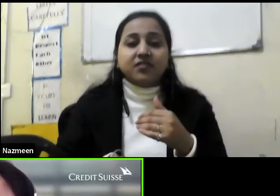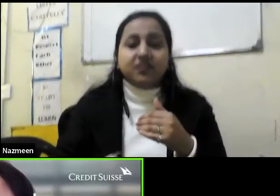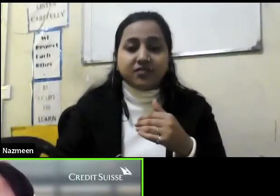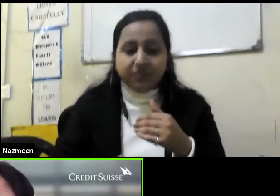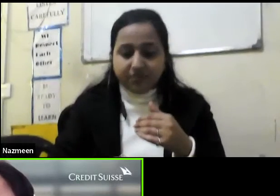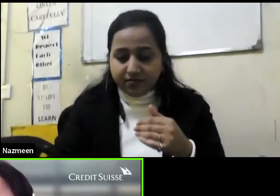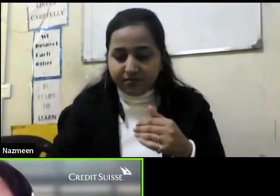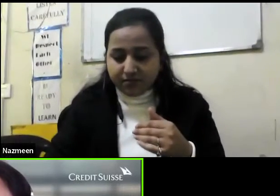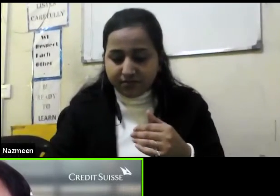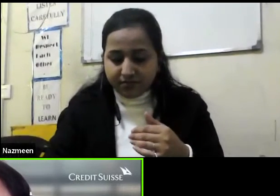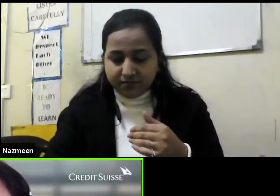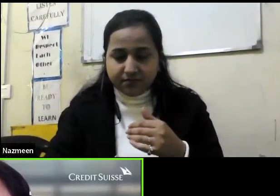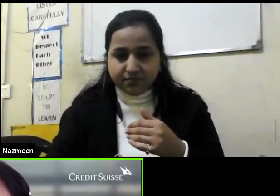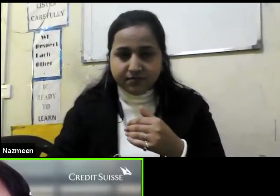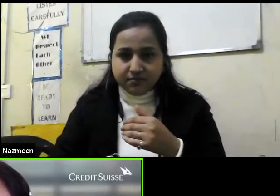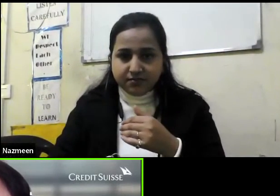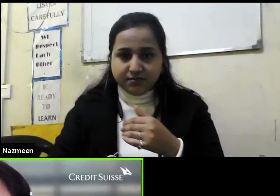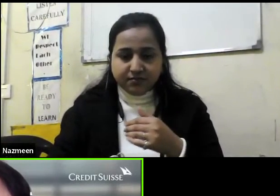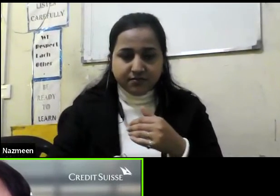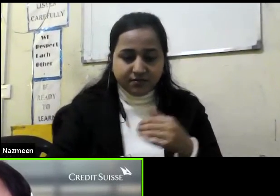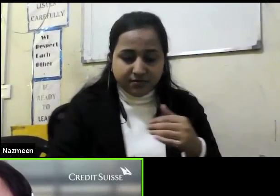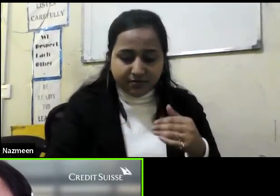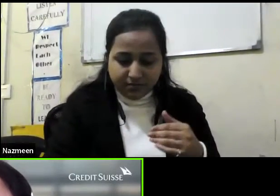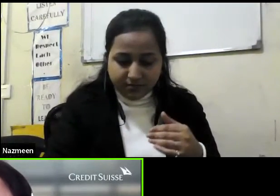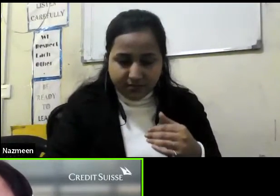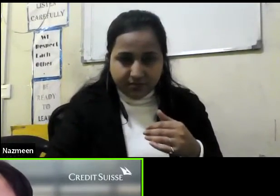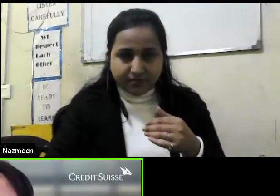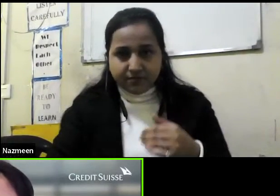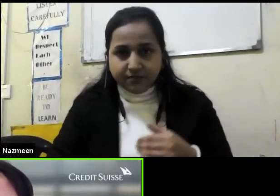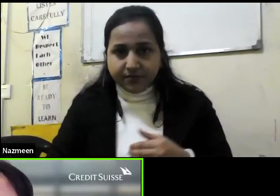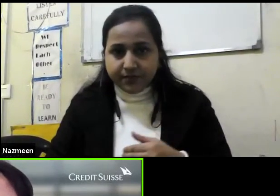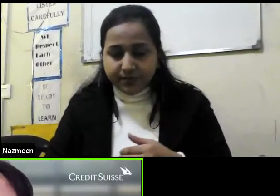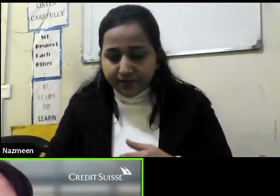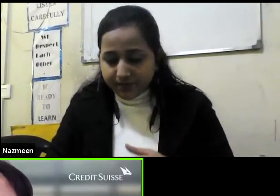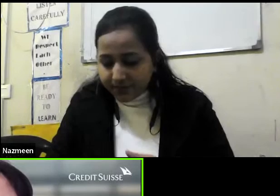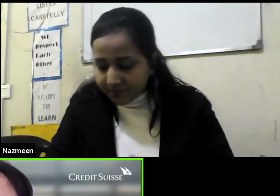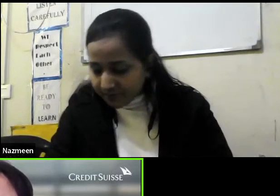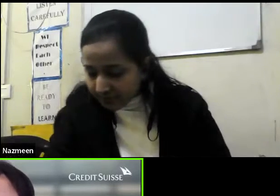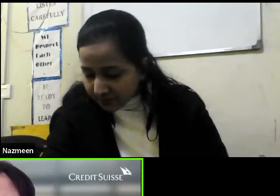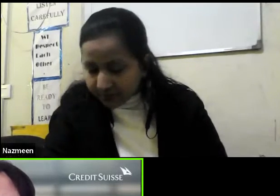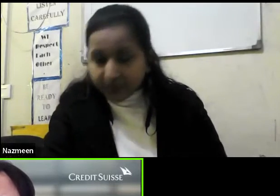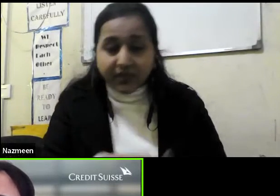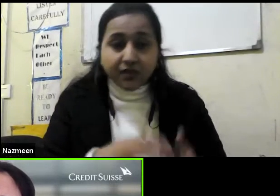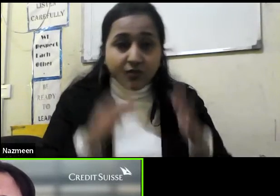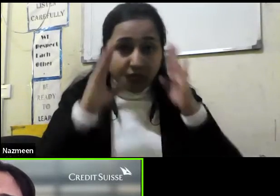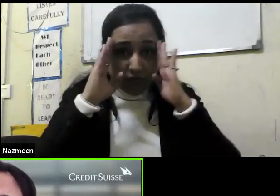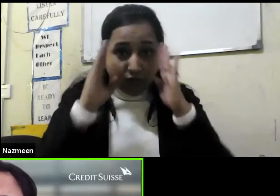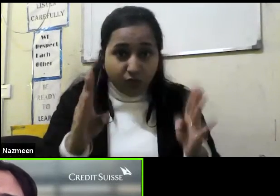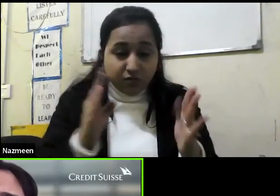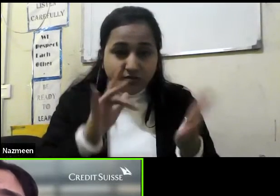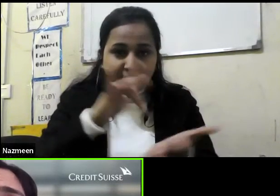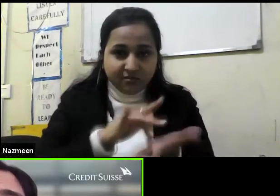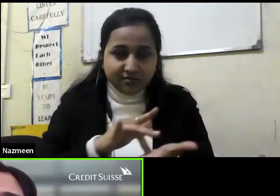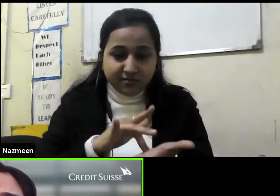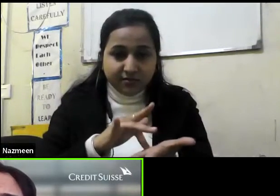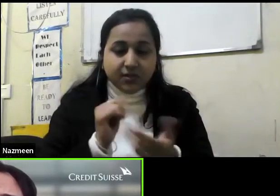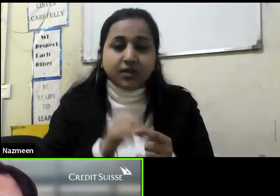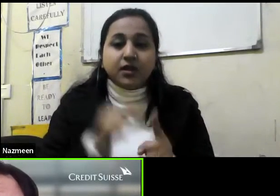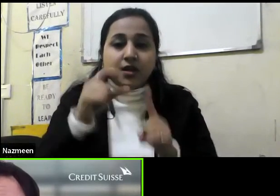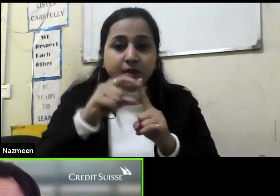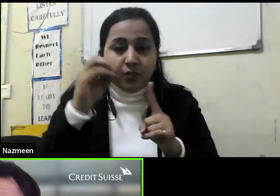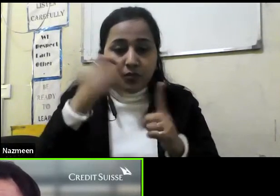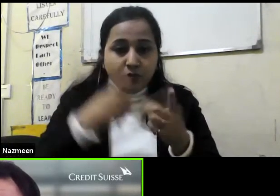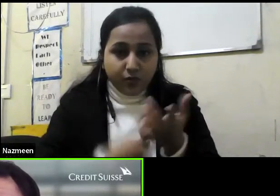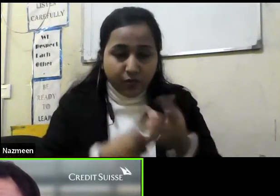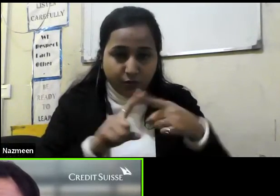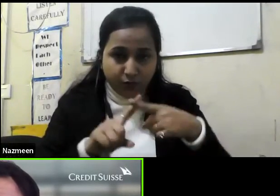say. So I think just in terms of even our focus area and our portfolio,